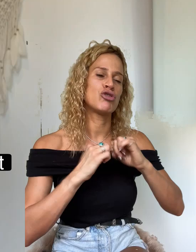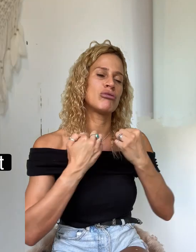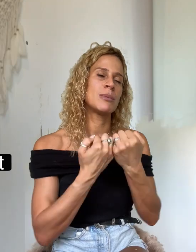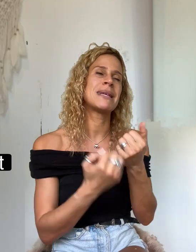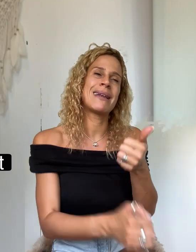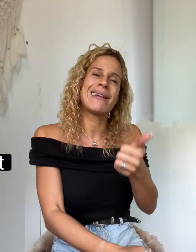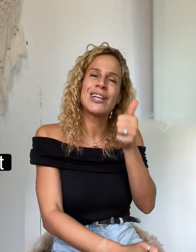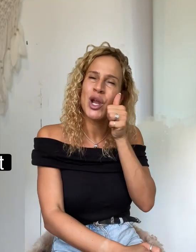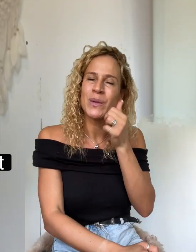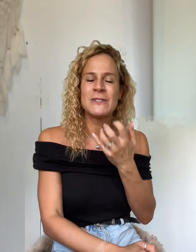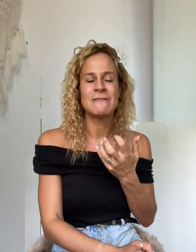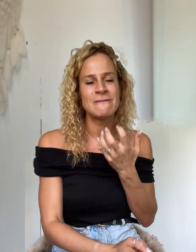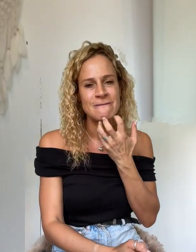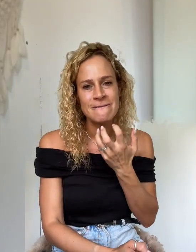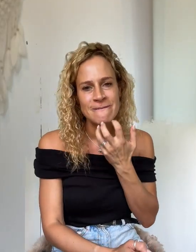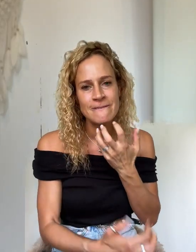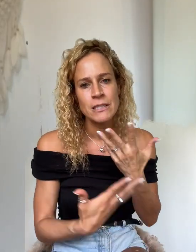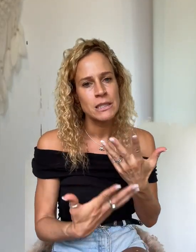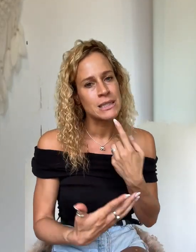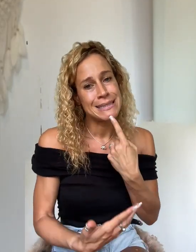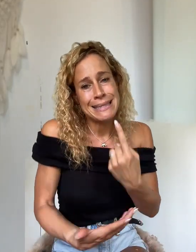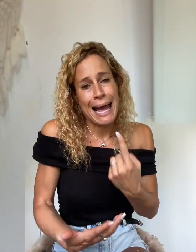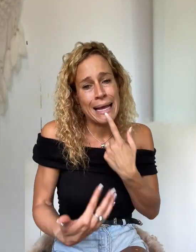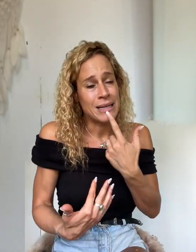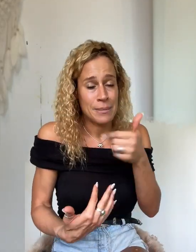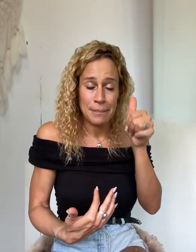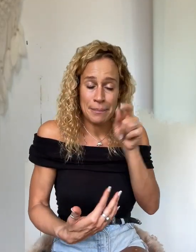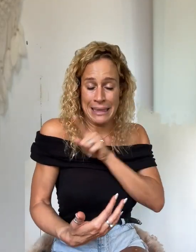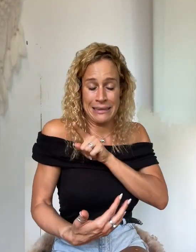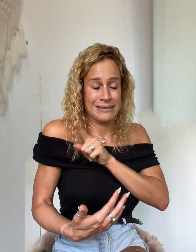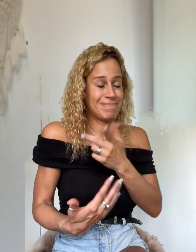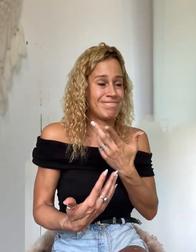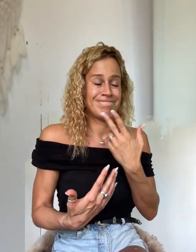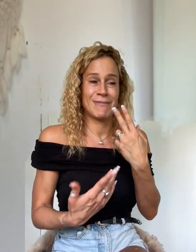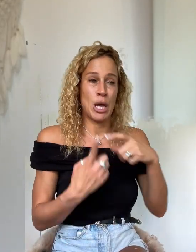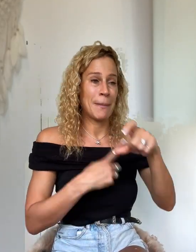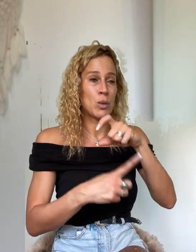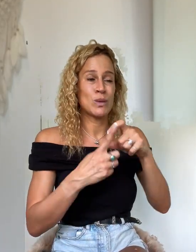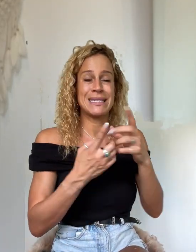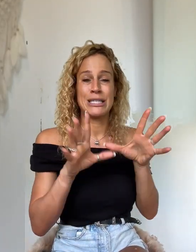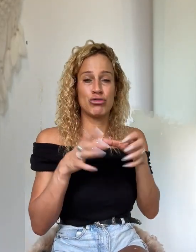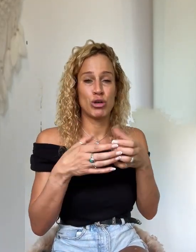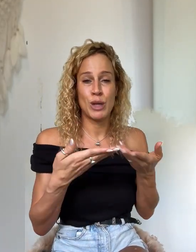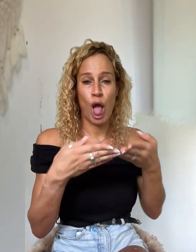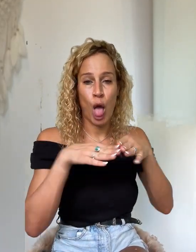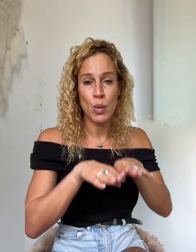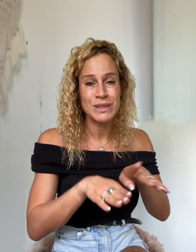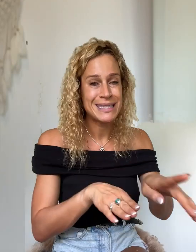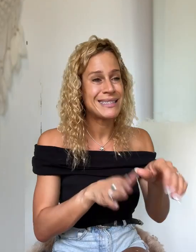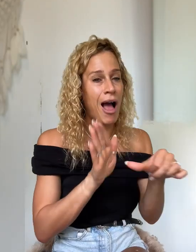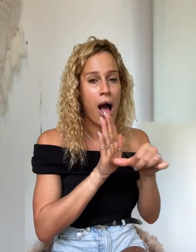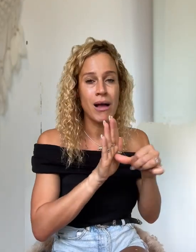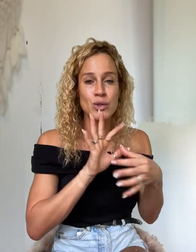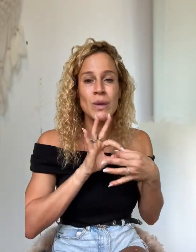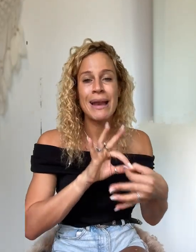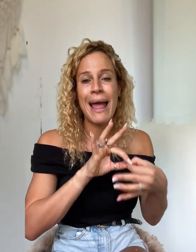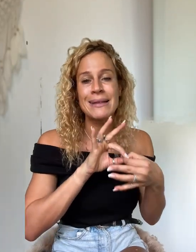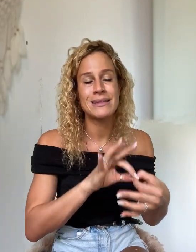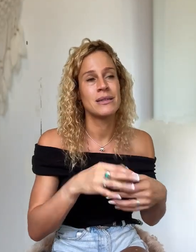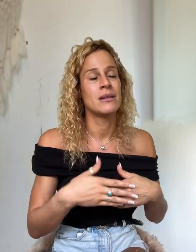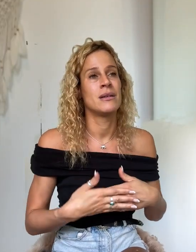this because I know how hard it is for people to connect with community groups, especially with so many closing at the